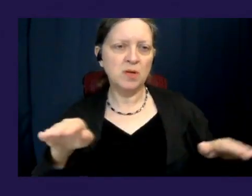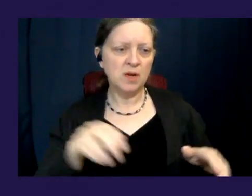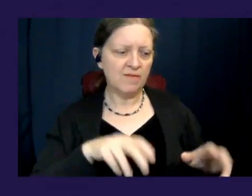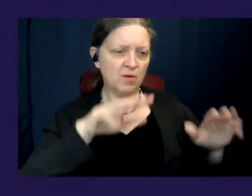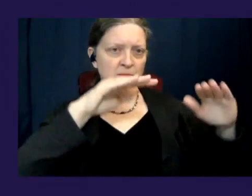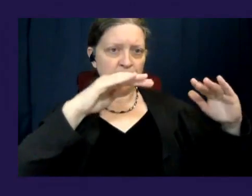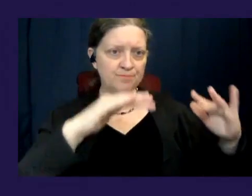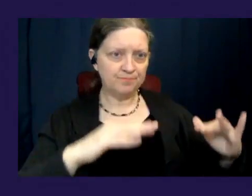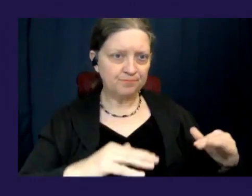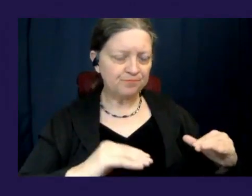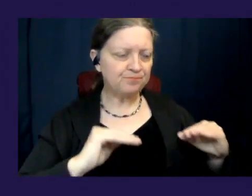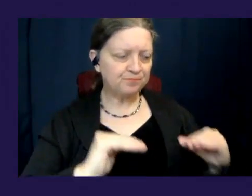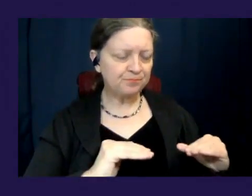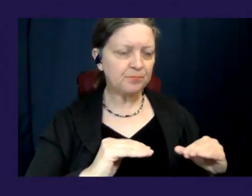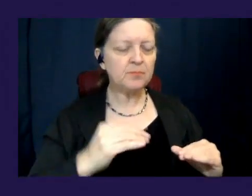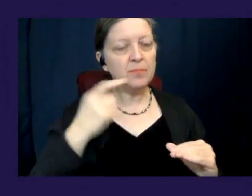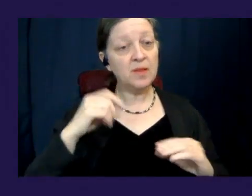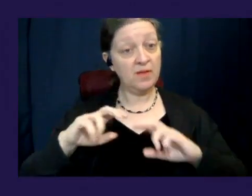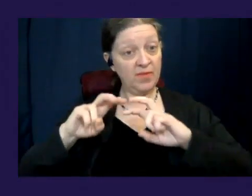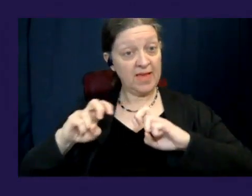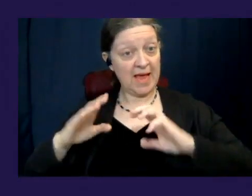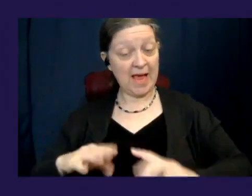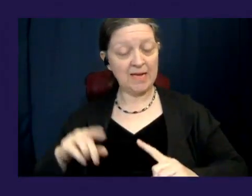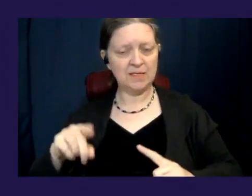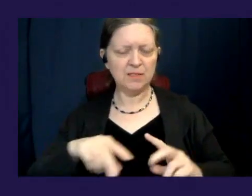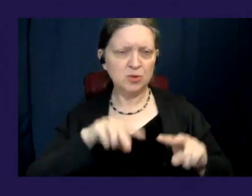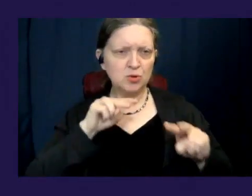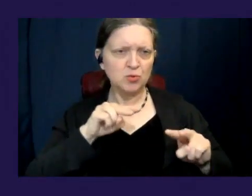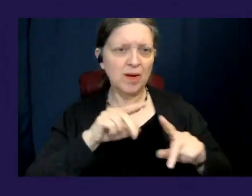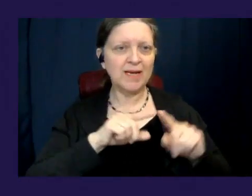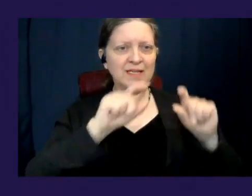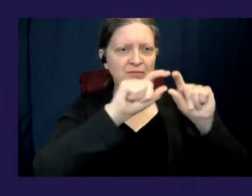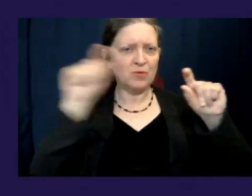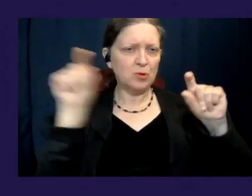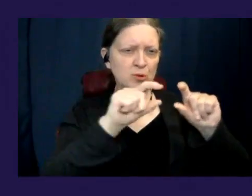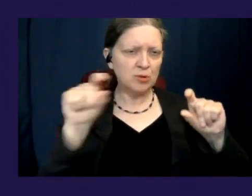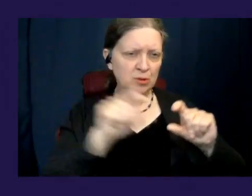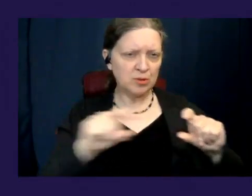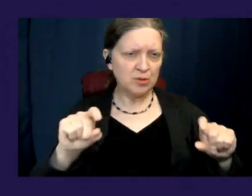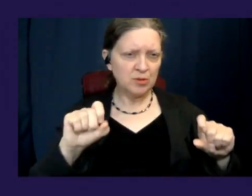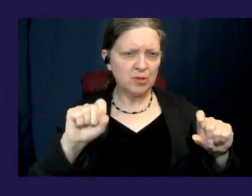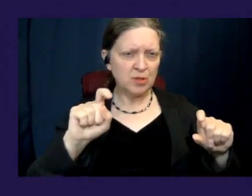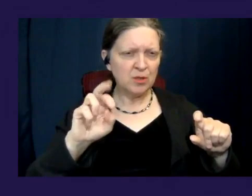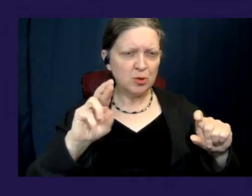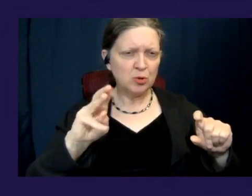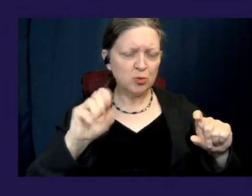analysts are tracking these streams through the weeks, we then give an indication of whether